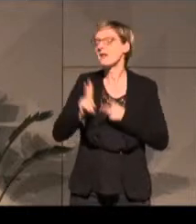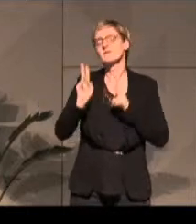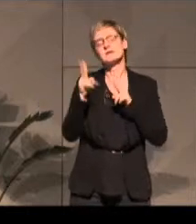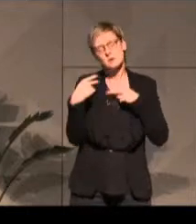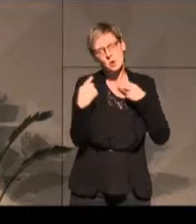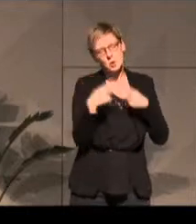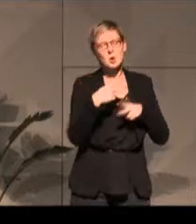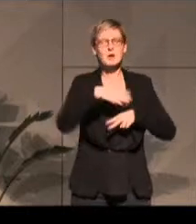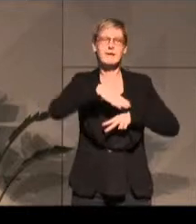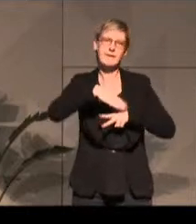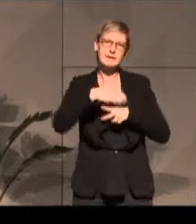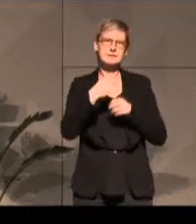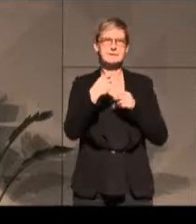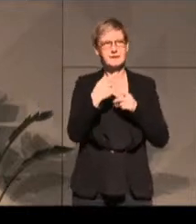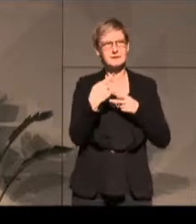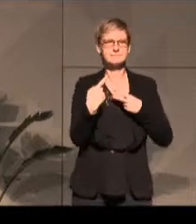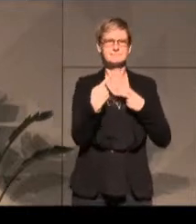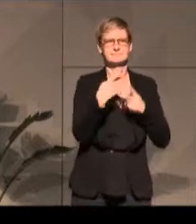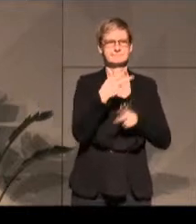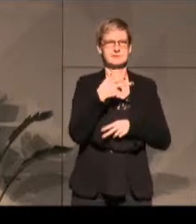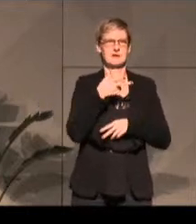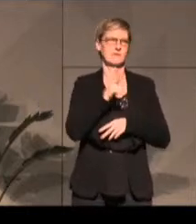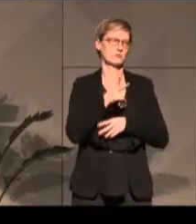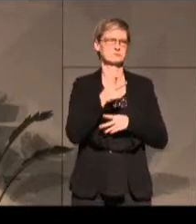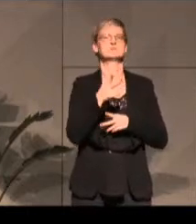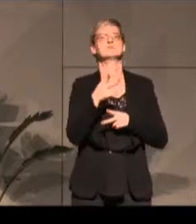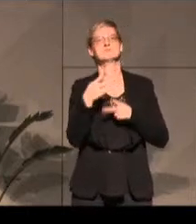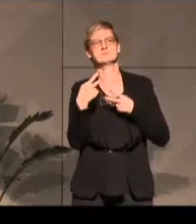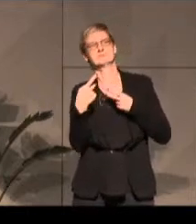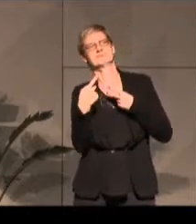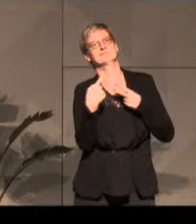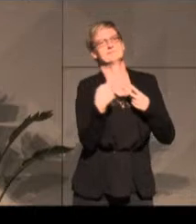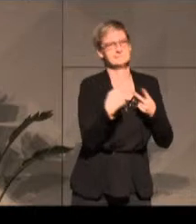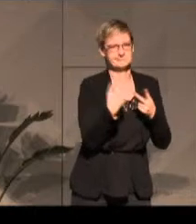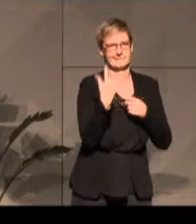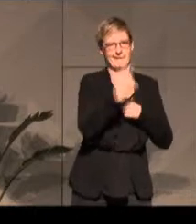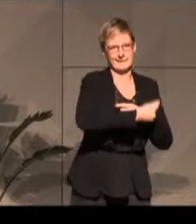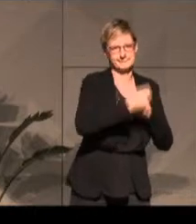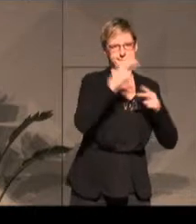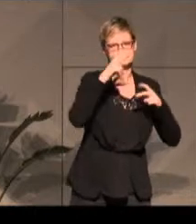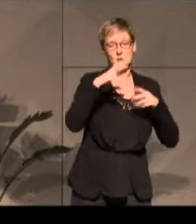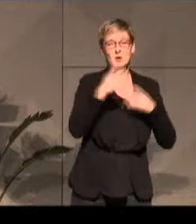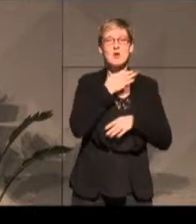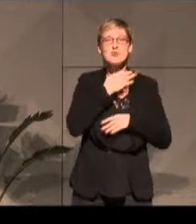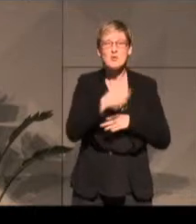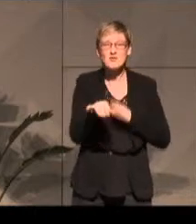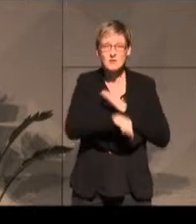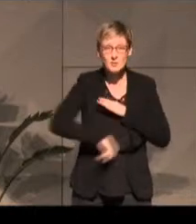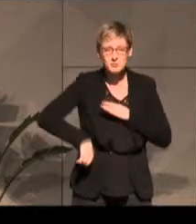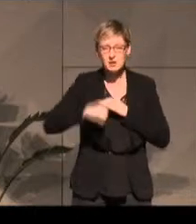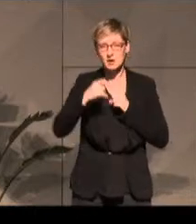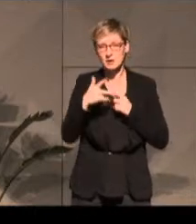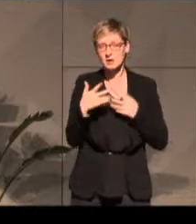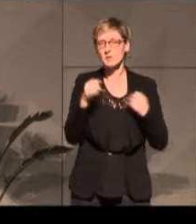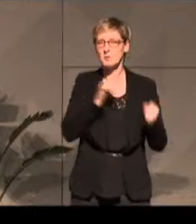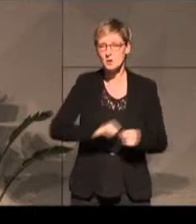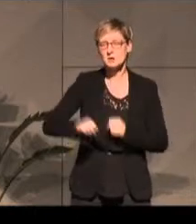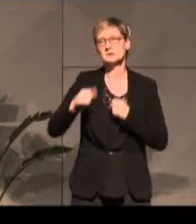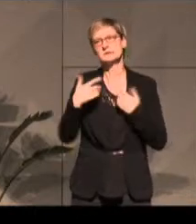to hospital in the case of a medical emergency. Usually it can take up to 3 weeks, and with